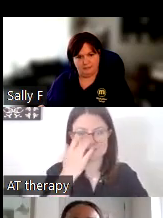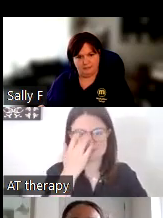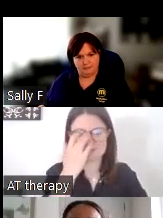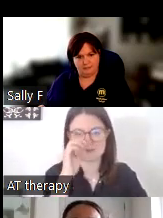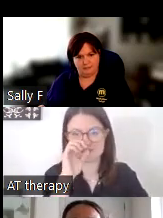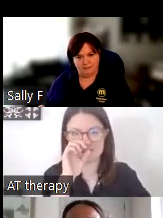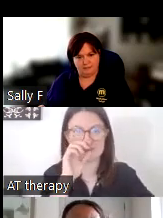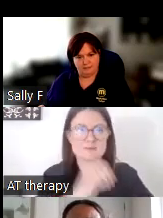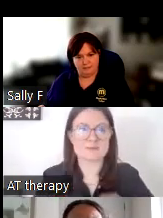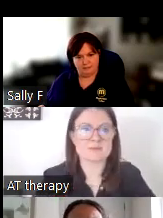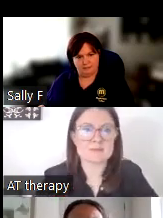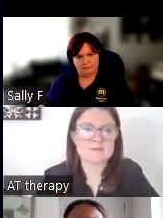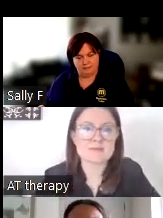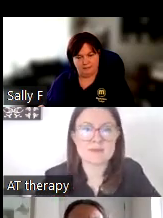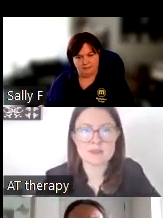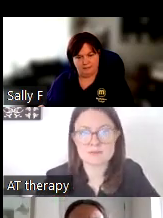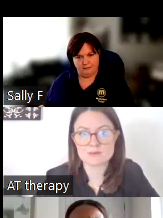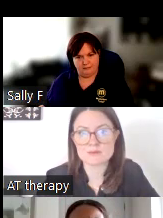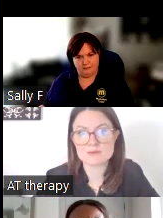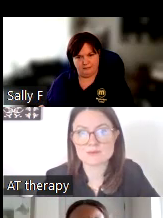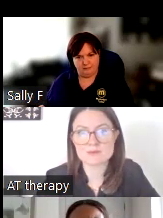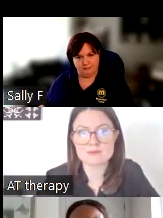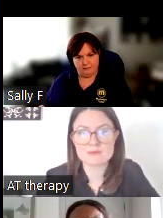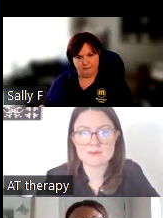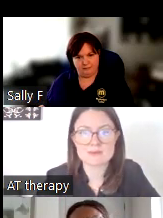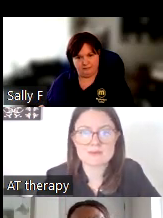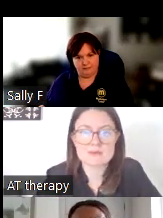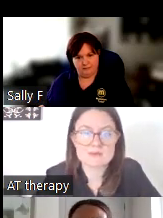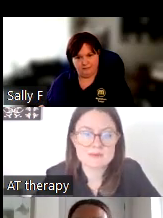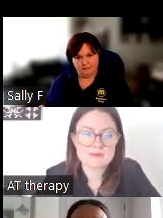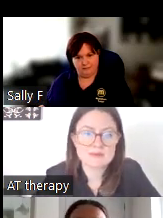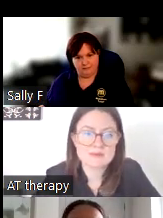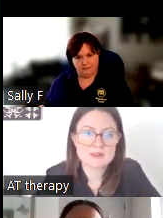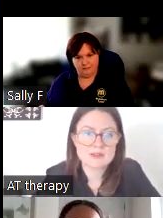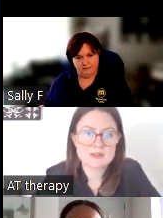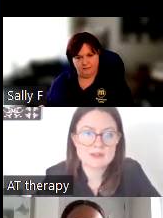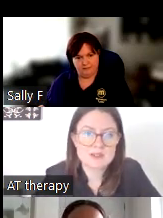the EHCPs, I think it's a great one to add on to reports to make sure that children get that.